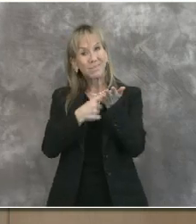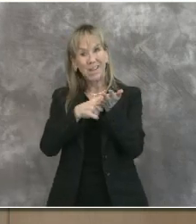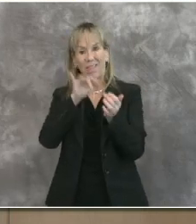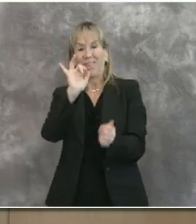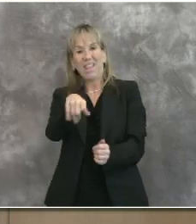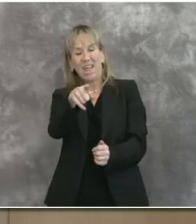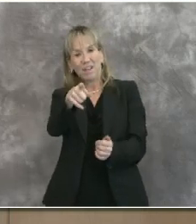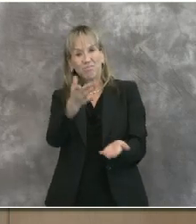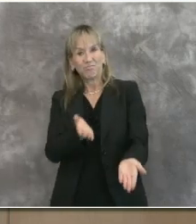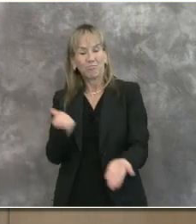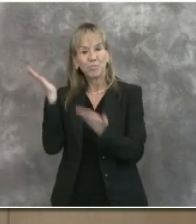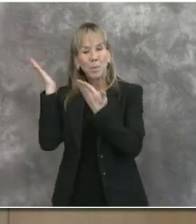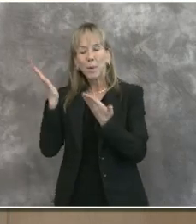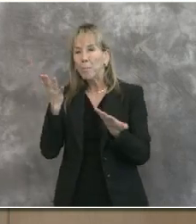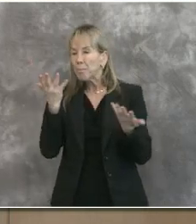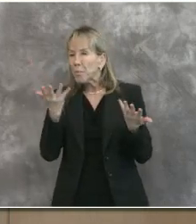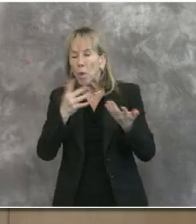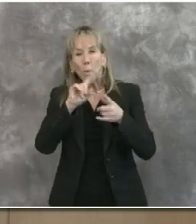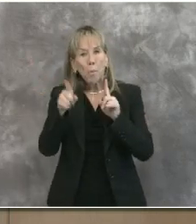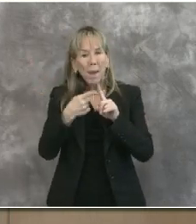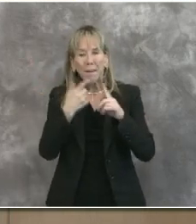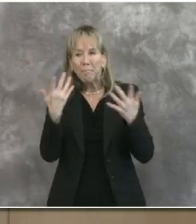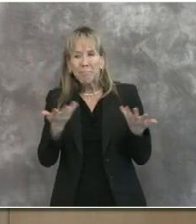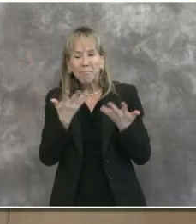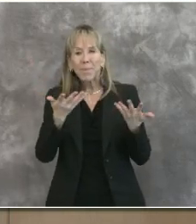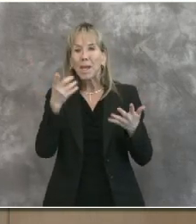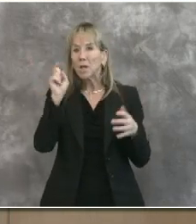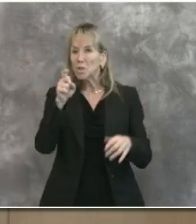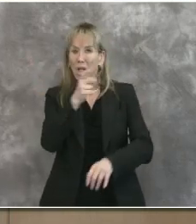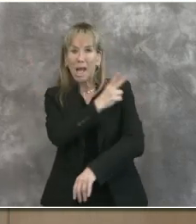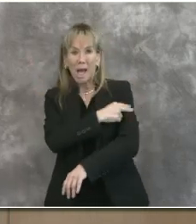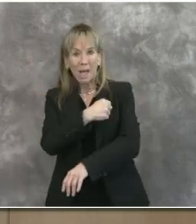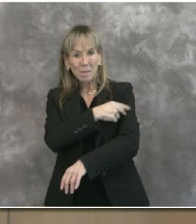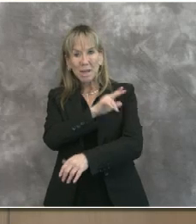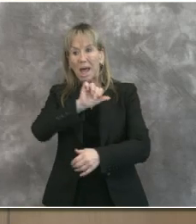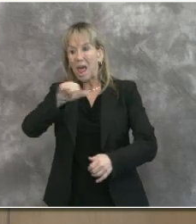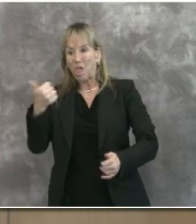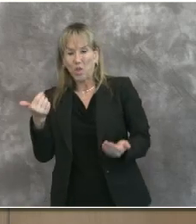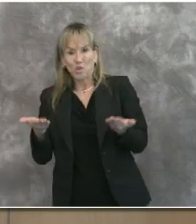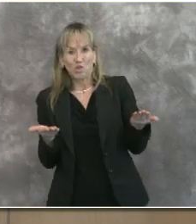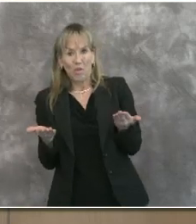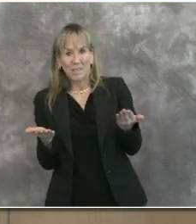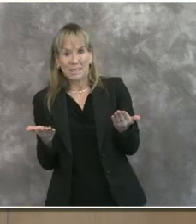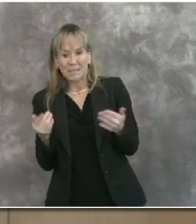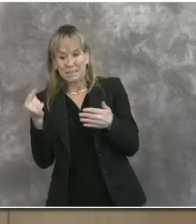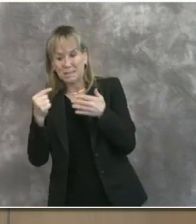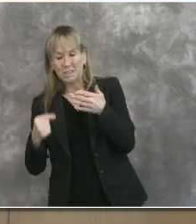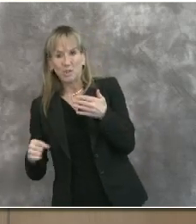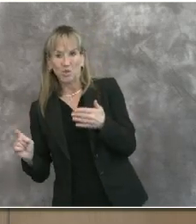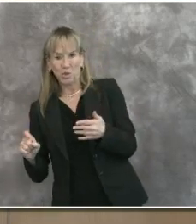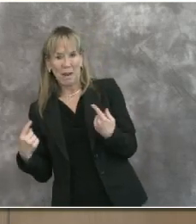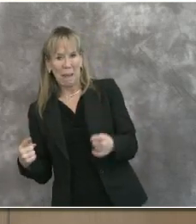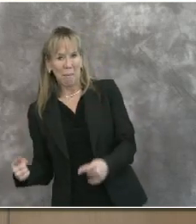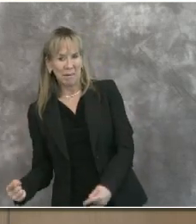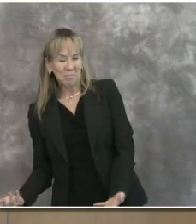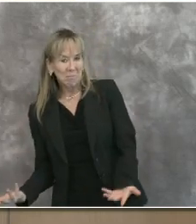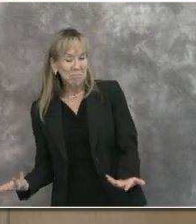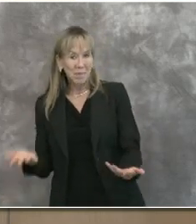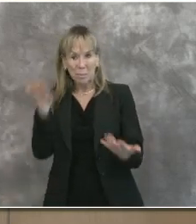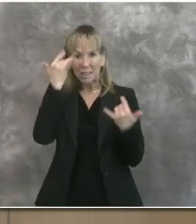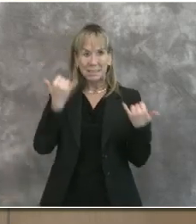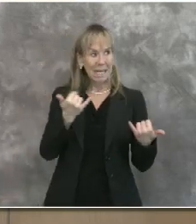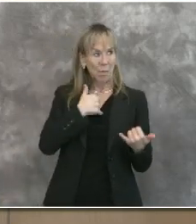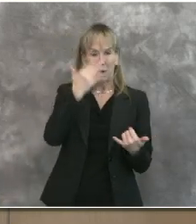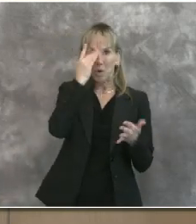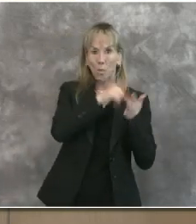when expanded hospital-based services can occur in the face of what's happening in the